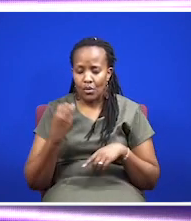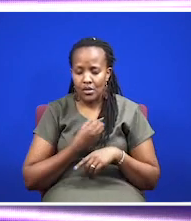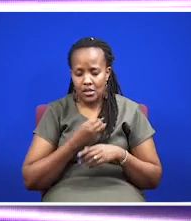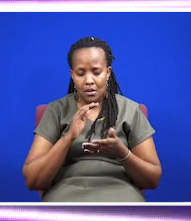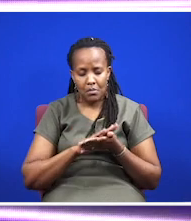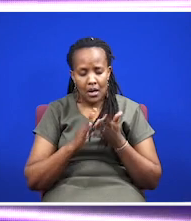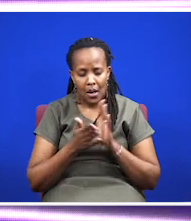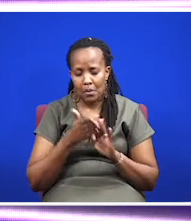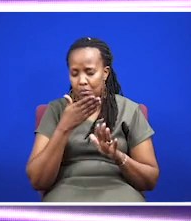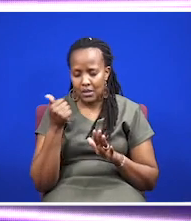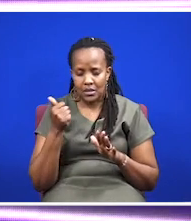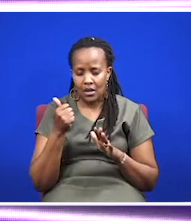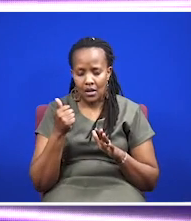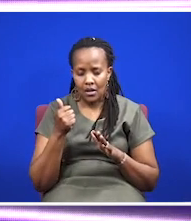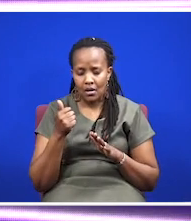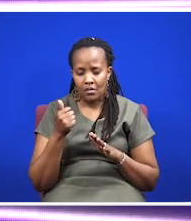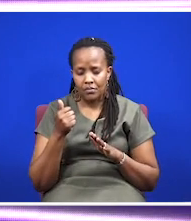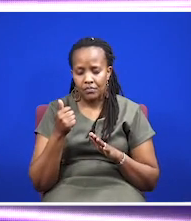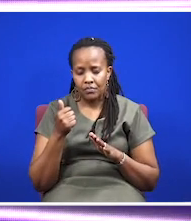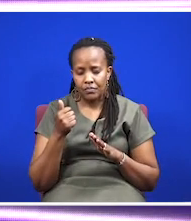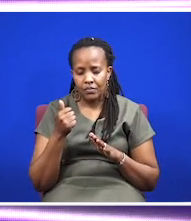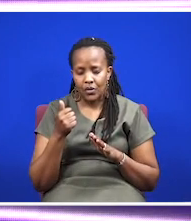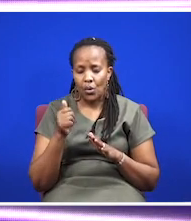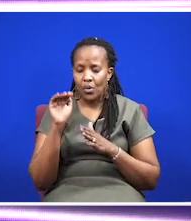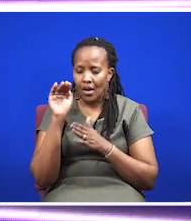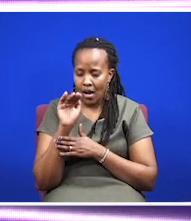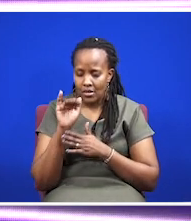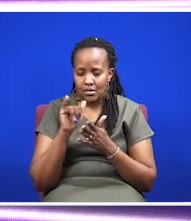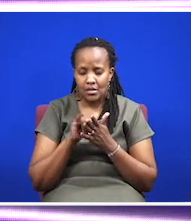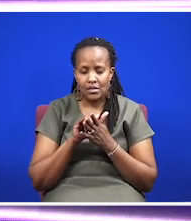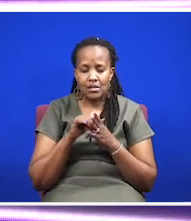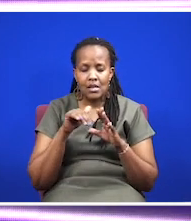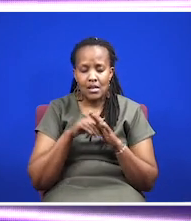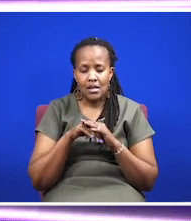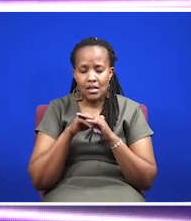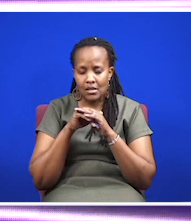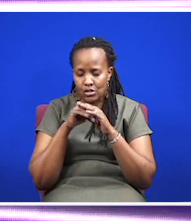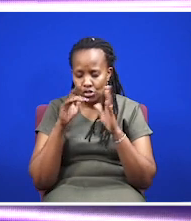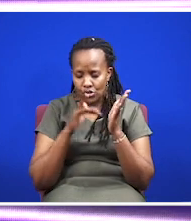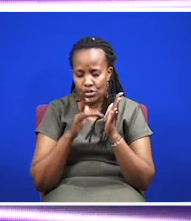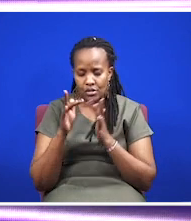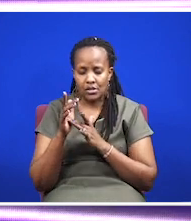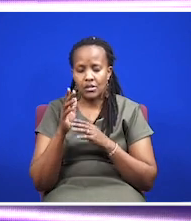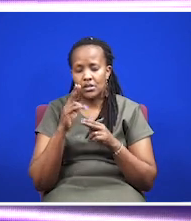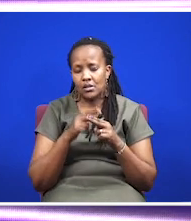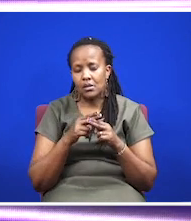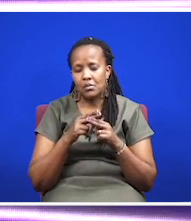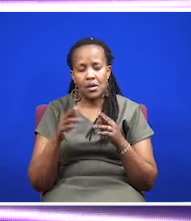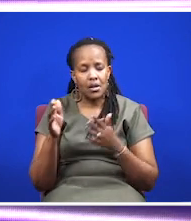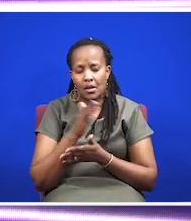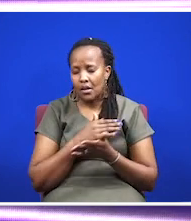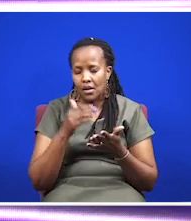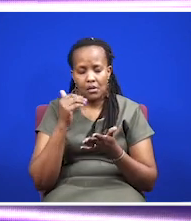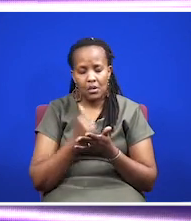for having obeyed the truths that we have learned today. And we ask this in the precious name of our Lord and our